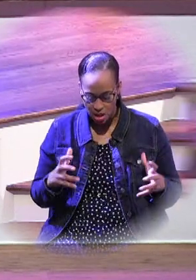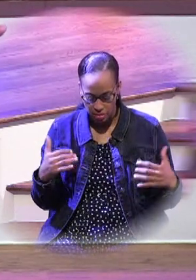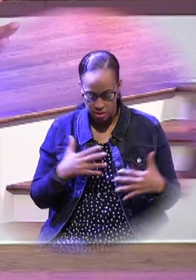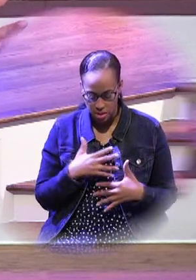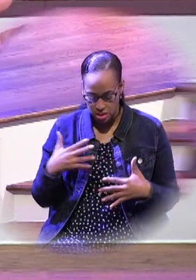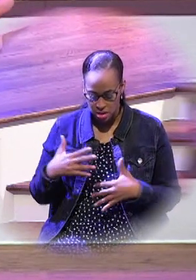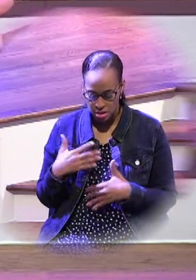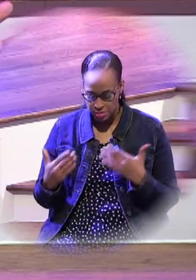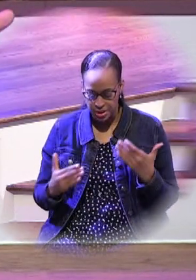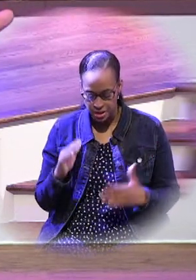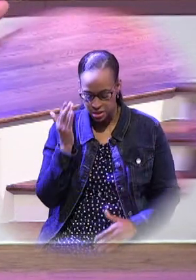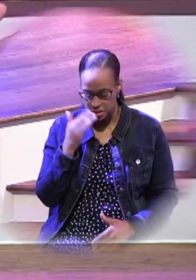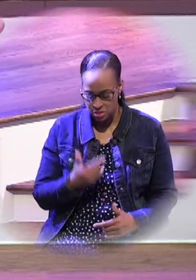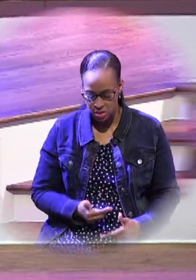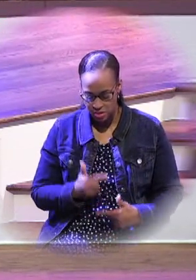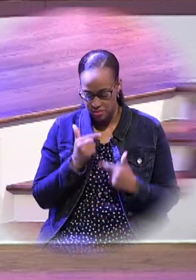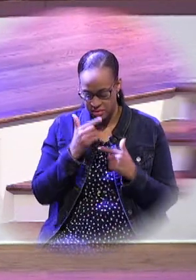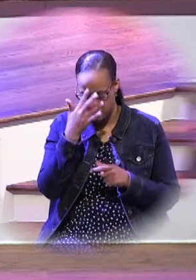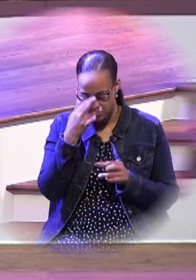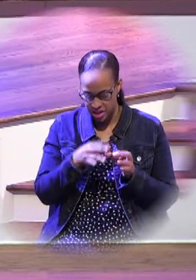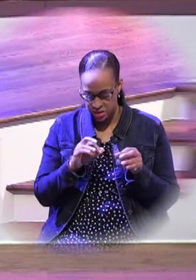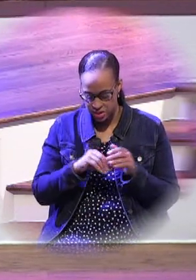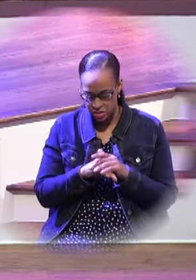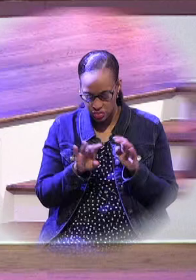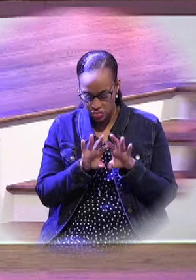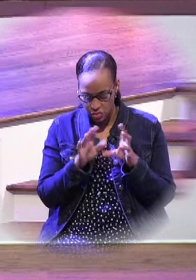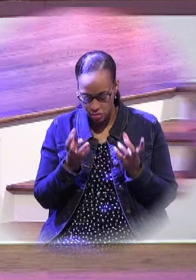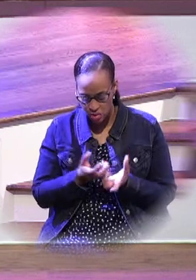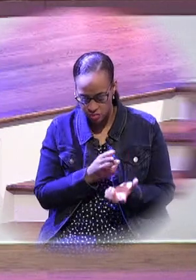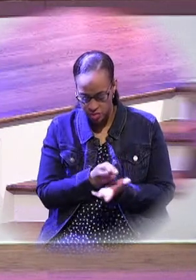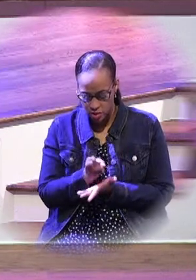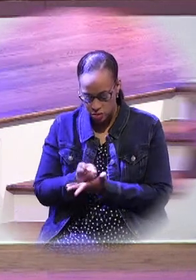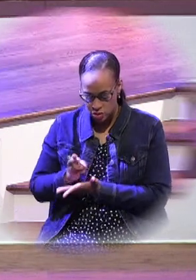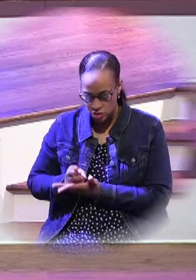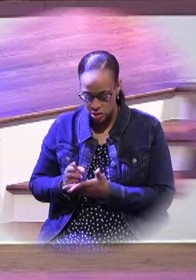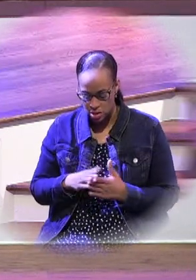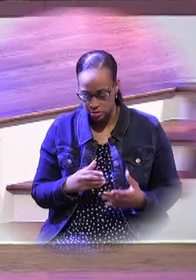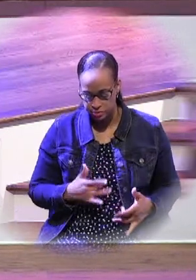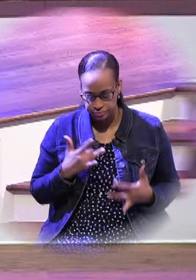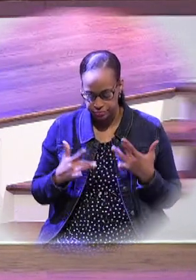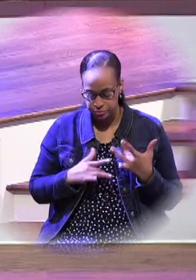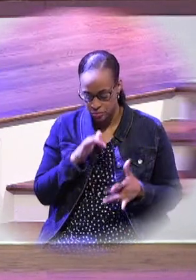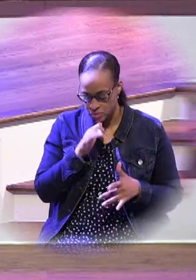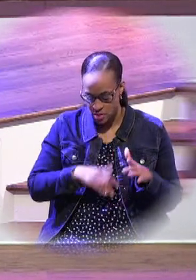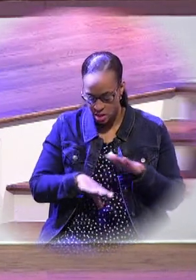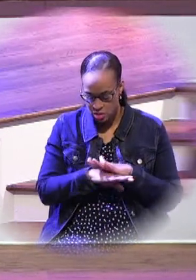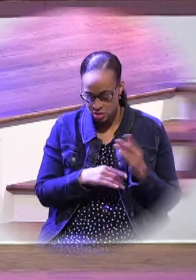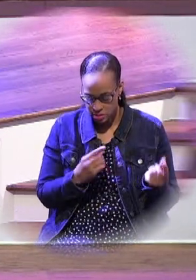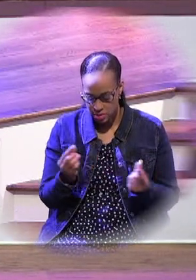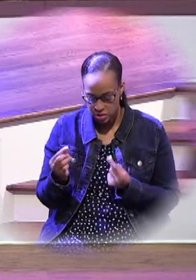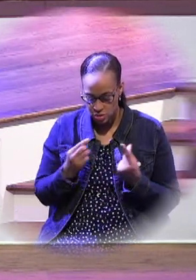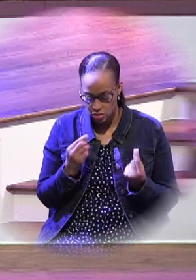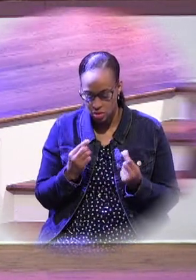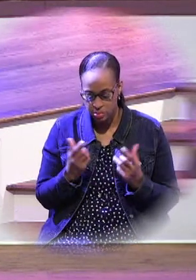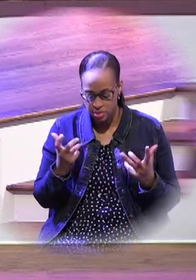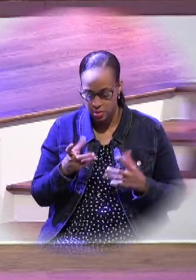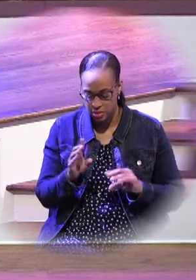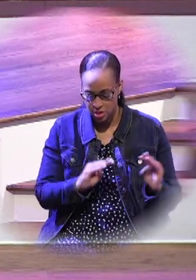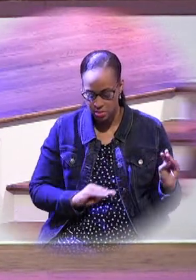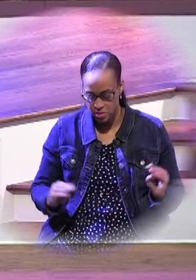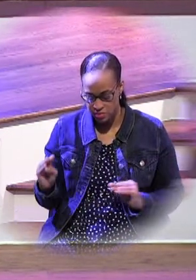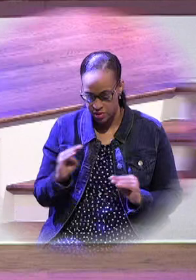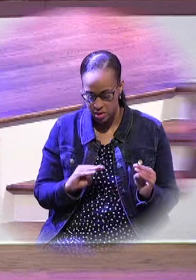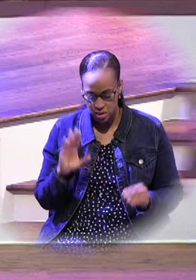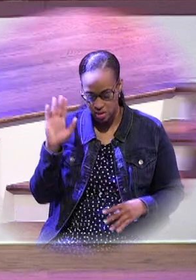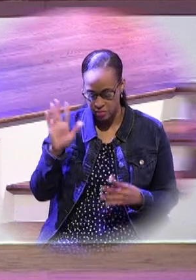it may seem to live out our faith in the world, that genuine revival is not based upon what we do, but based upon the moving of